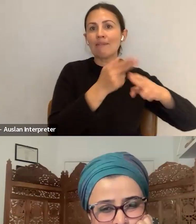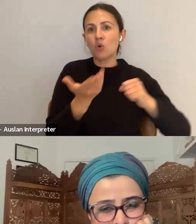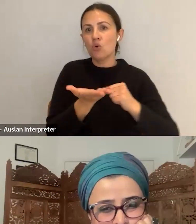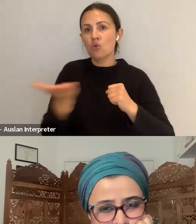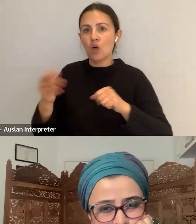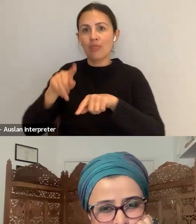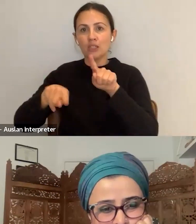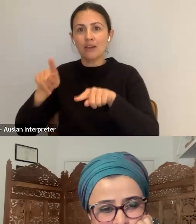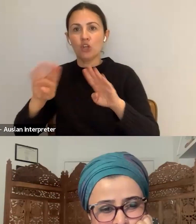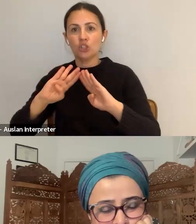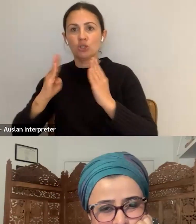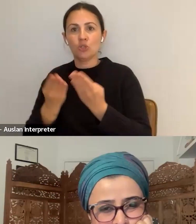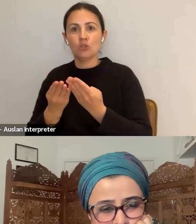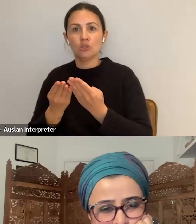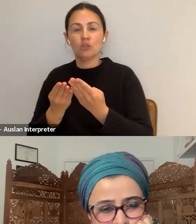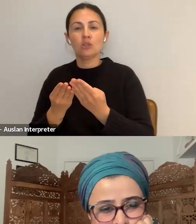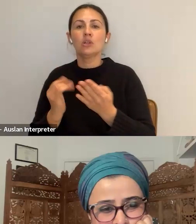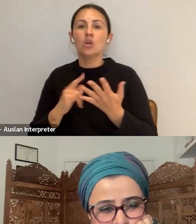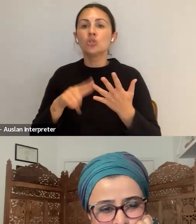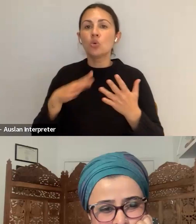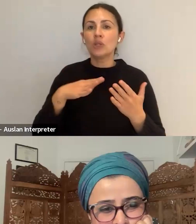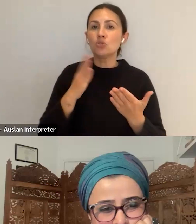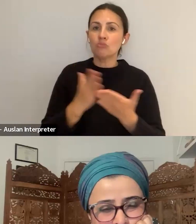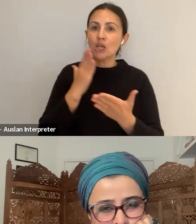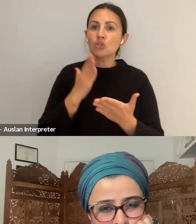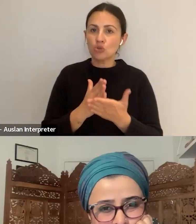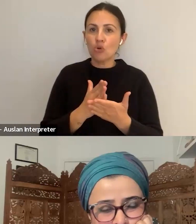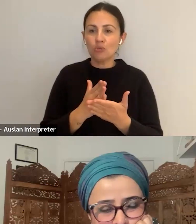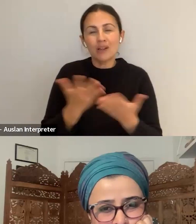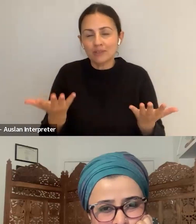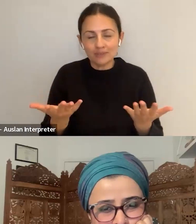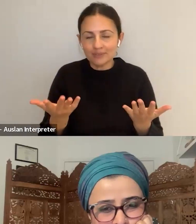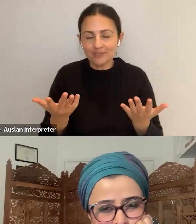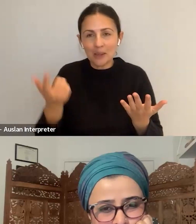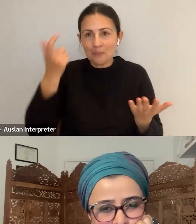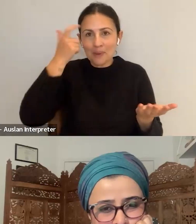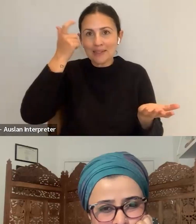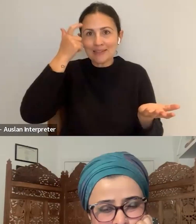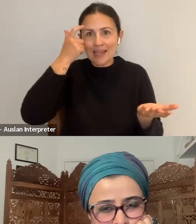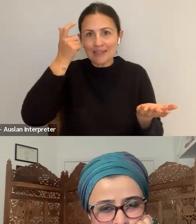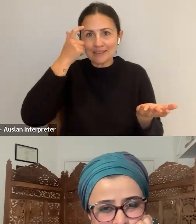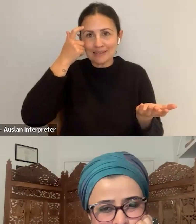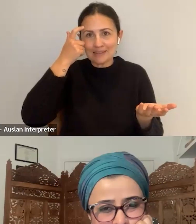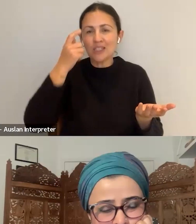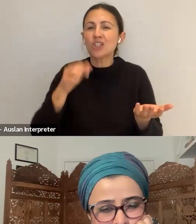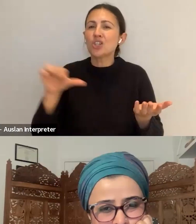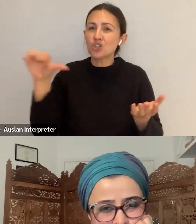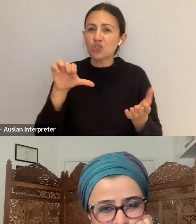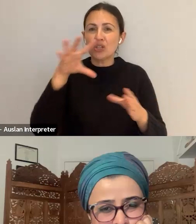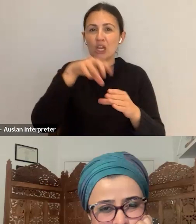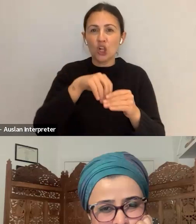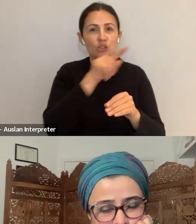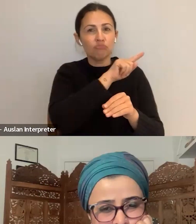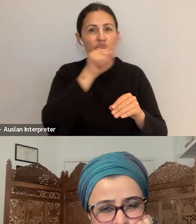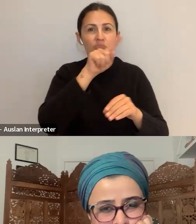be reflected across the organisation and valued. It's a no-brainer, you know, and for it not to be valued is a problem. So